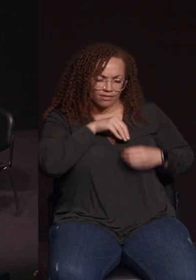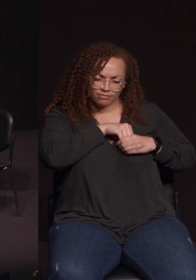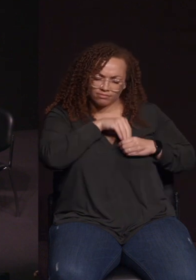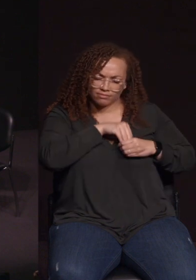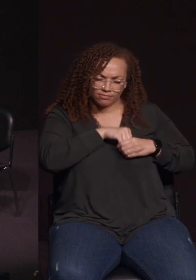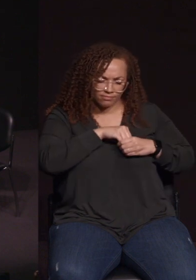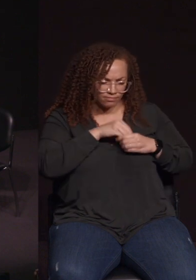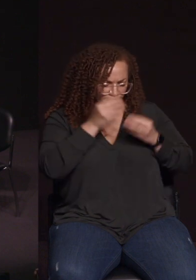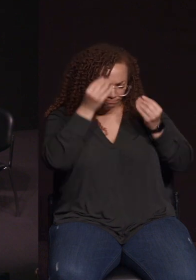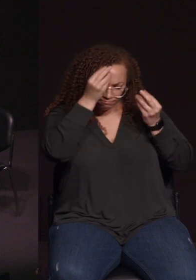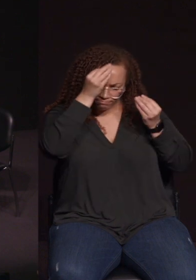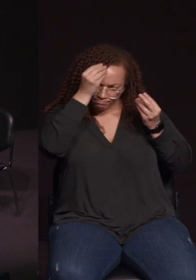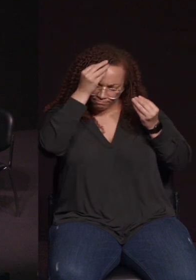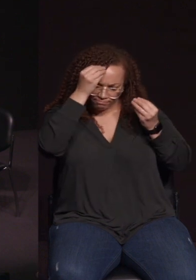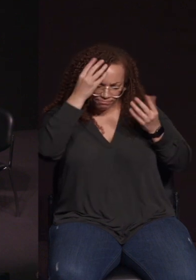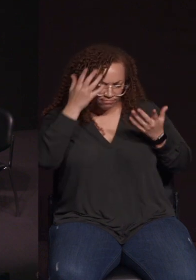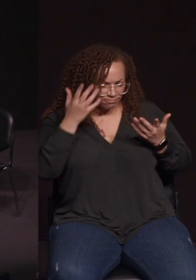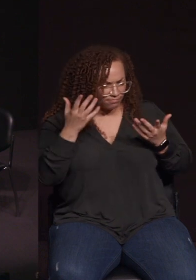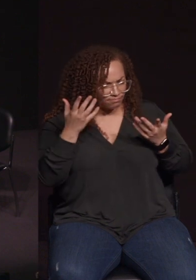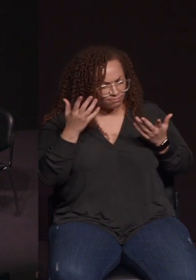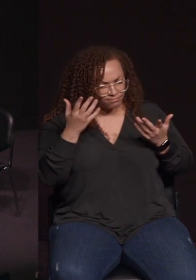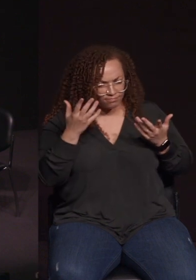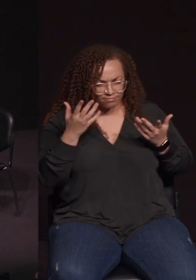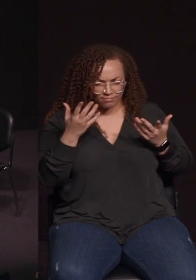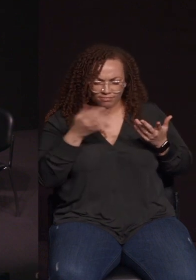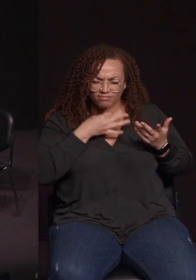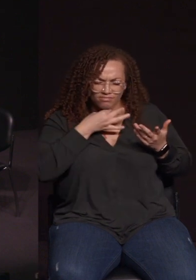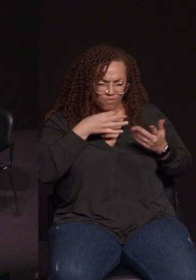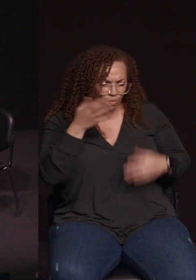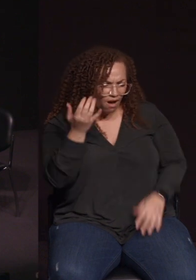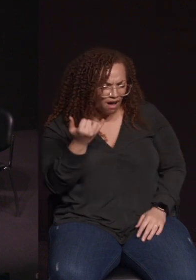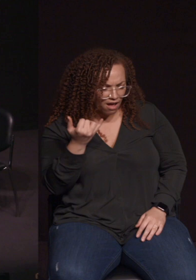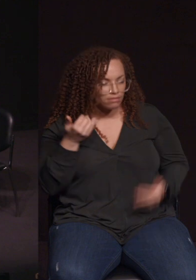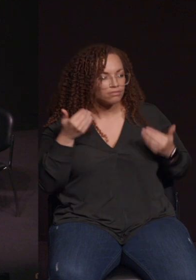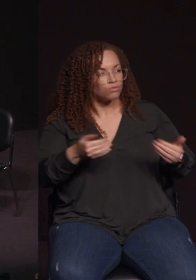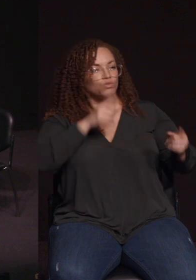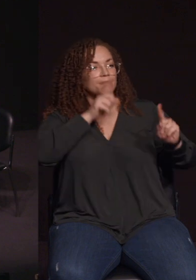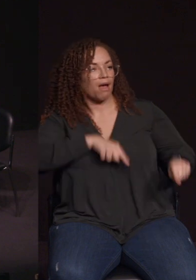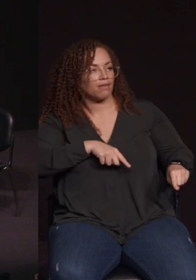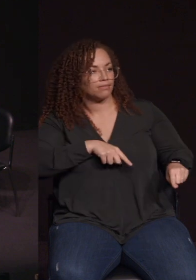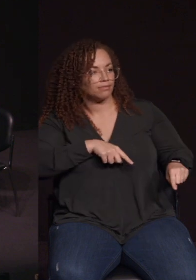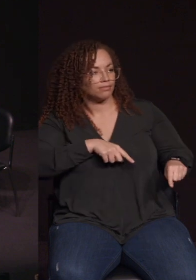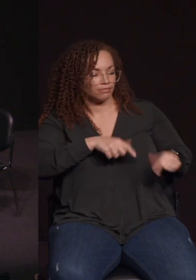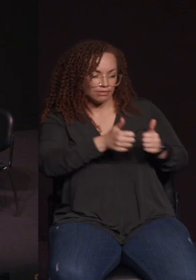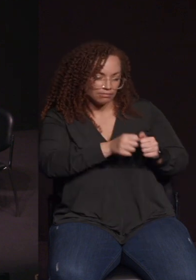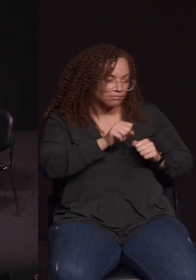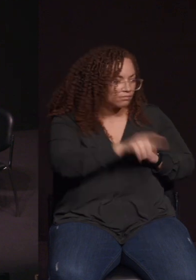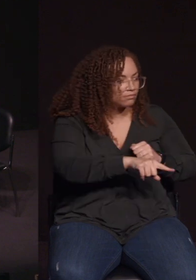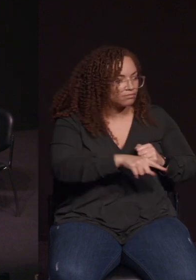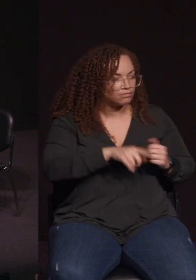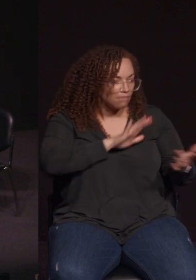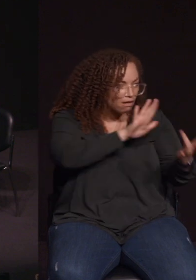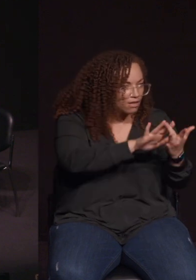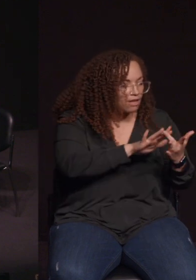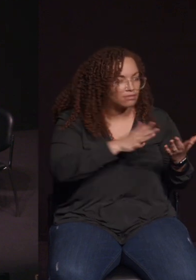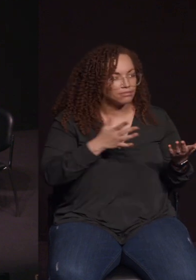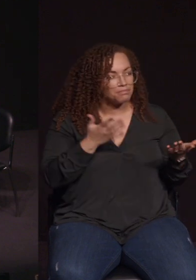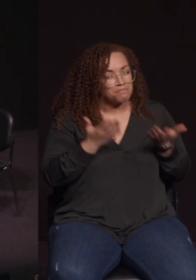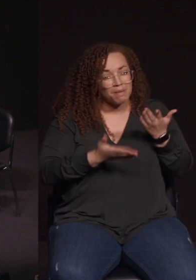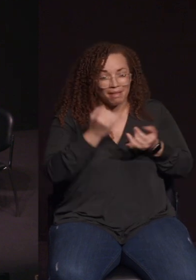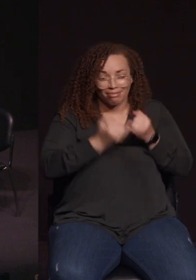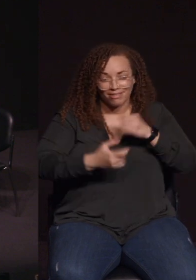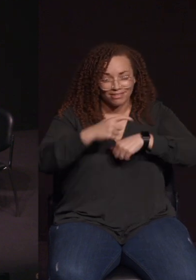the question, why, respond. Because that may be your last opportunity to share that message of